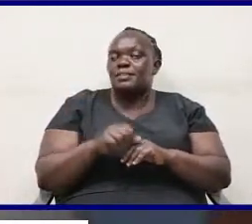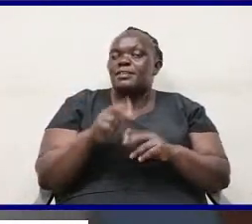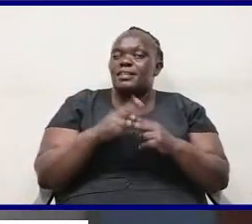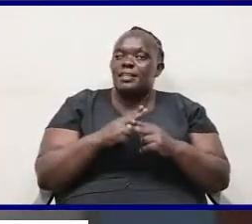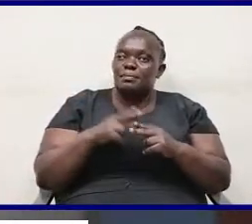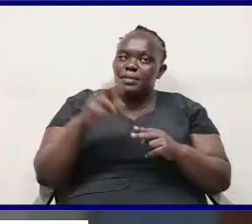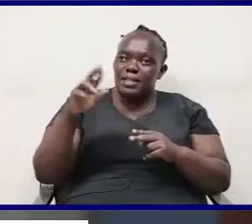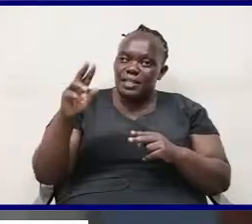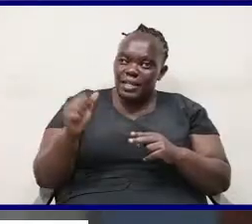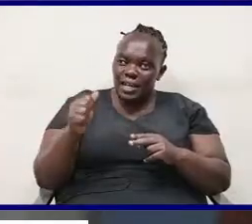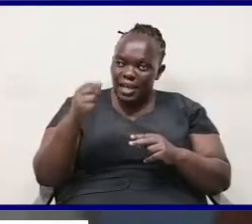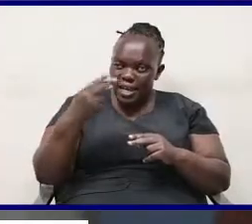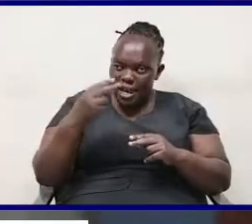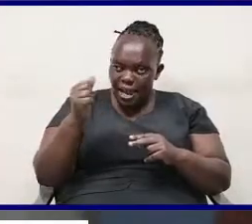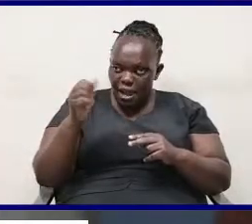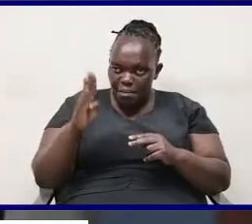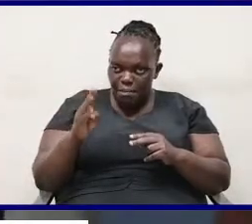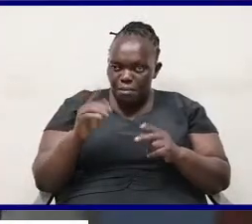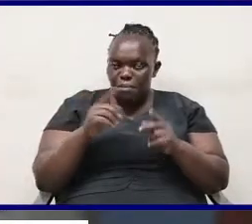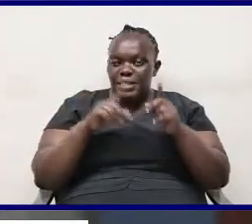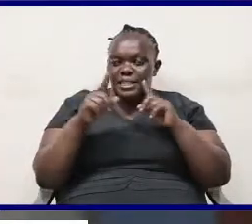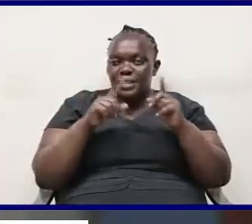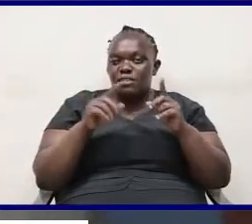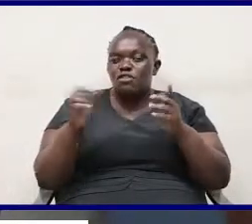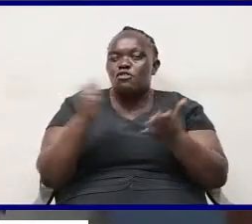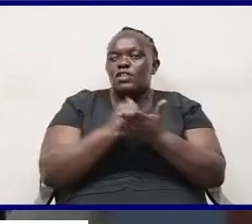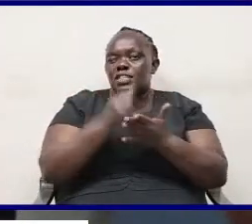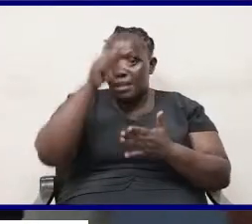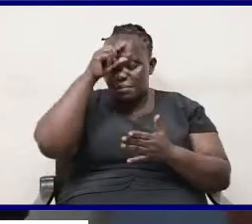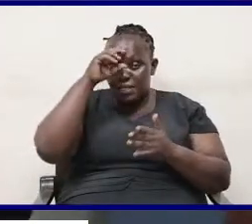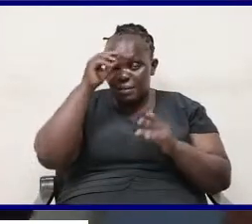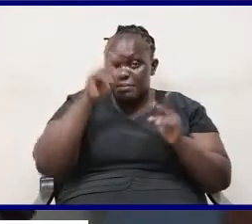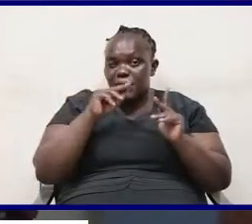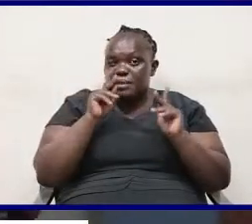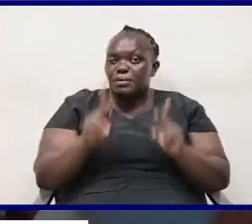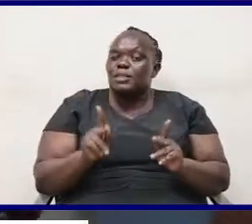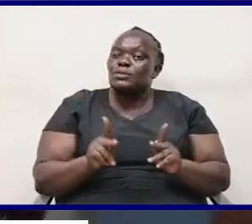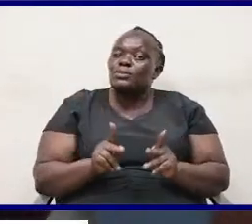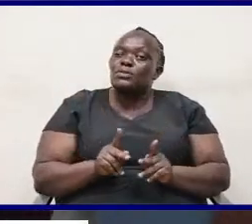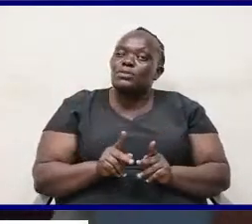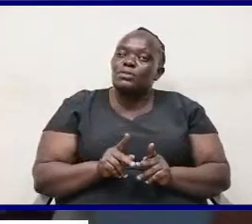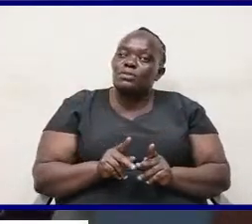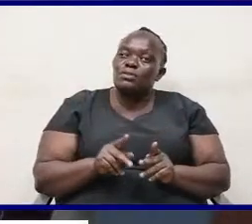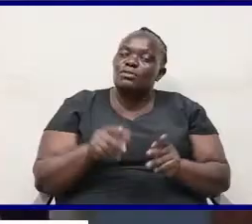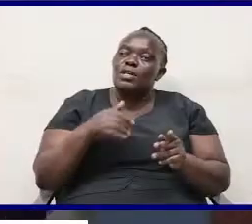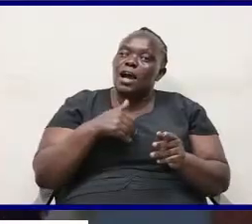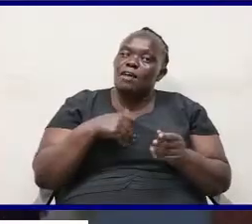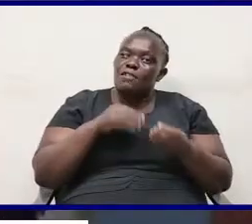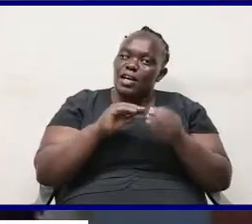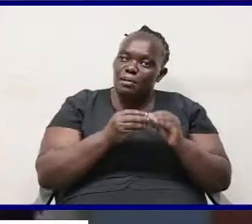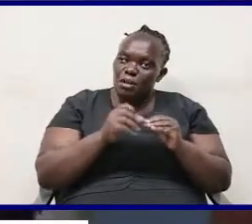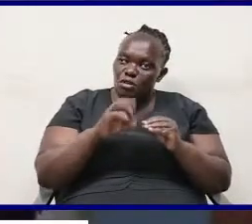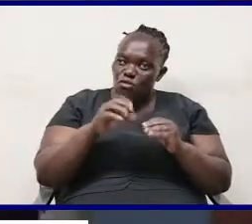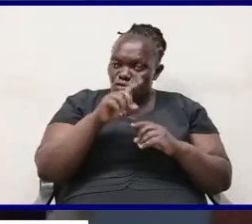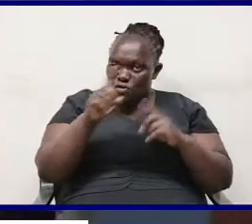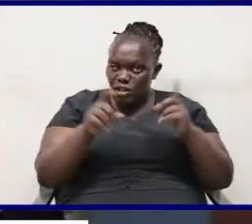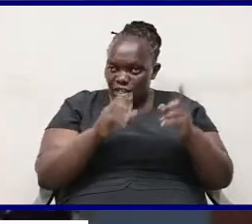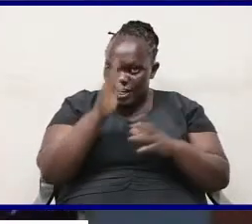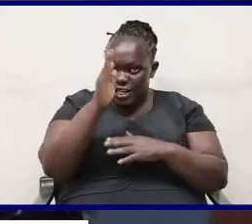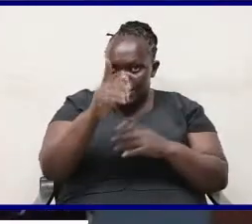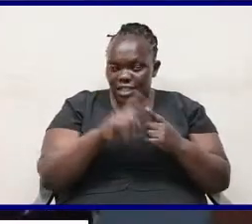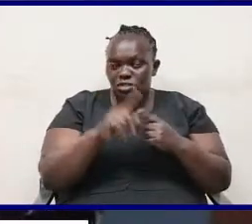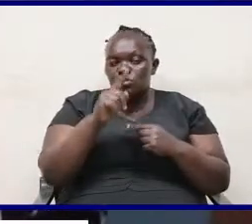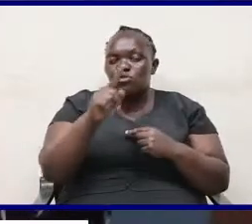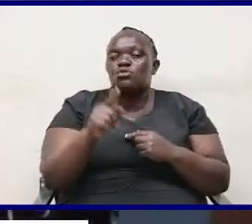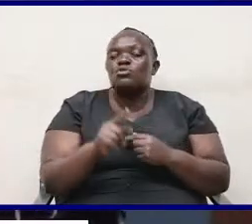My name is Rehab Adhiambo. I'm a journalist at the Office of the Government Spokesman. We have a number of questions directed